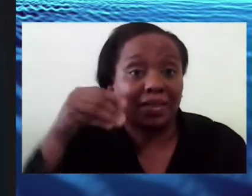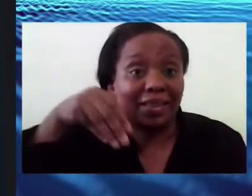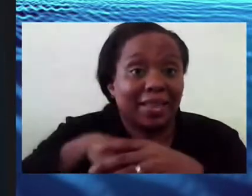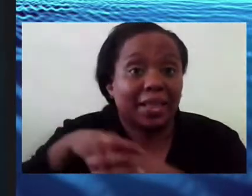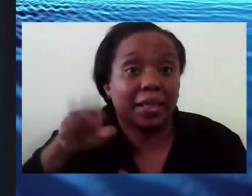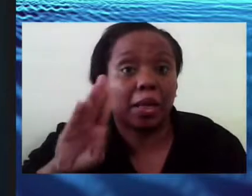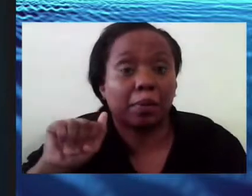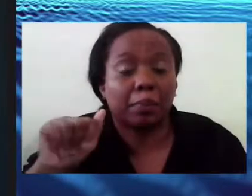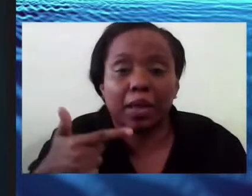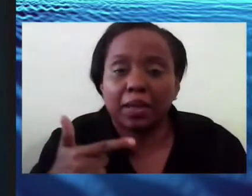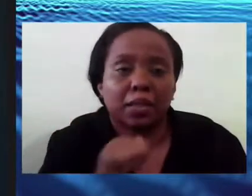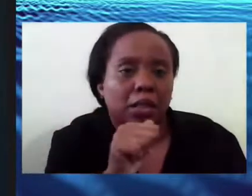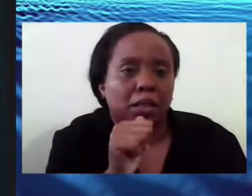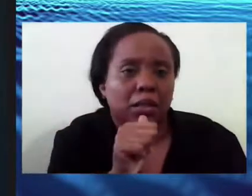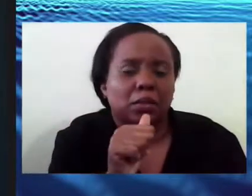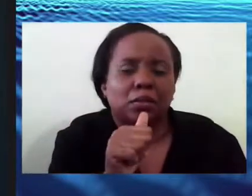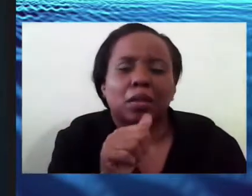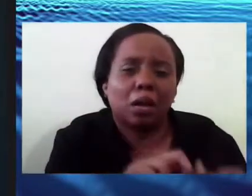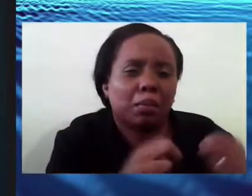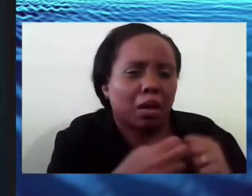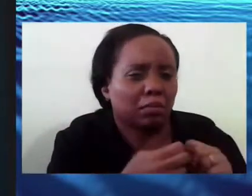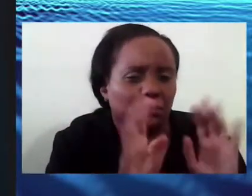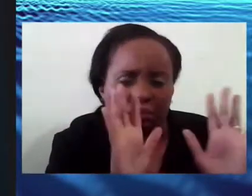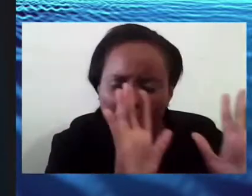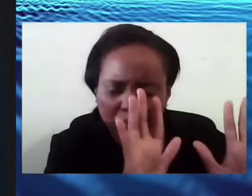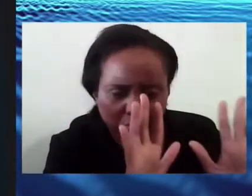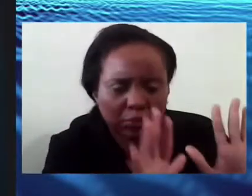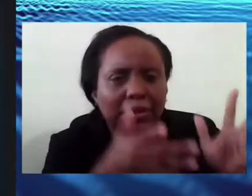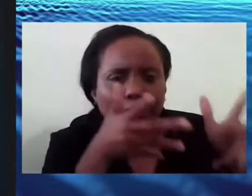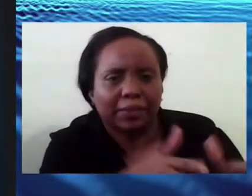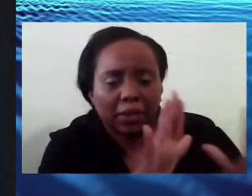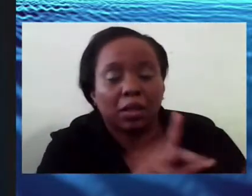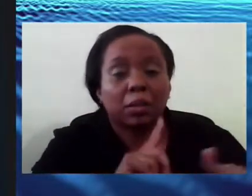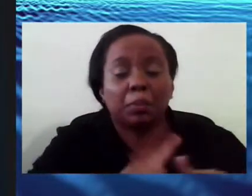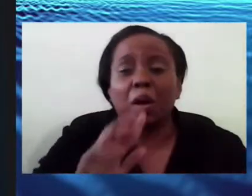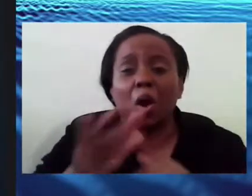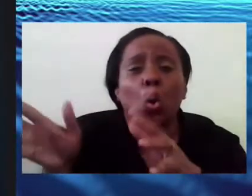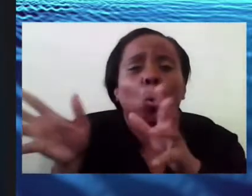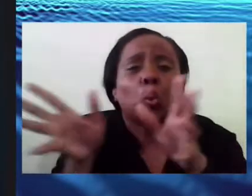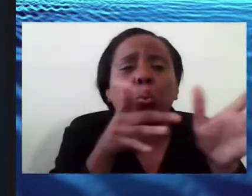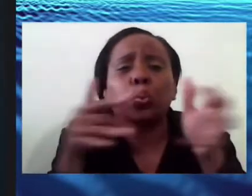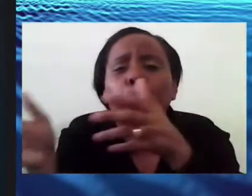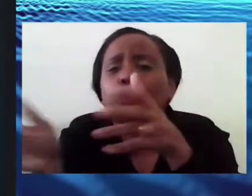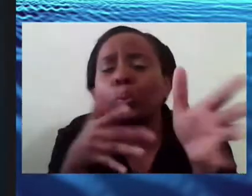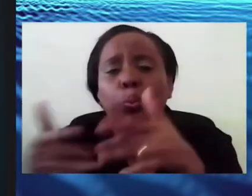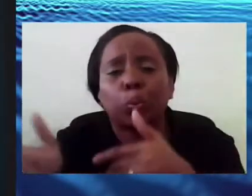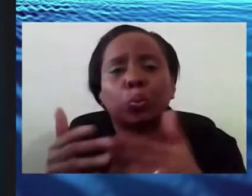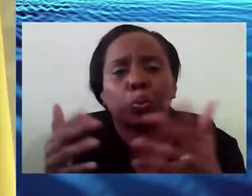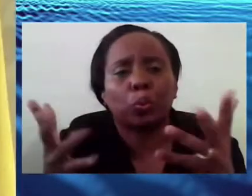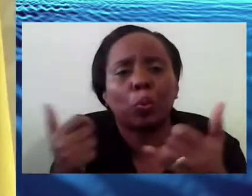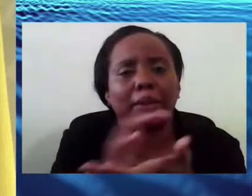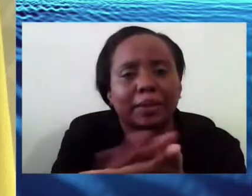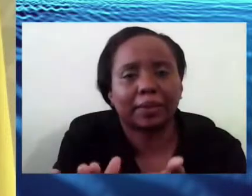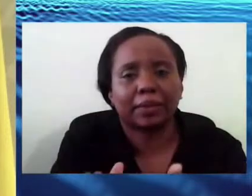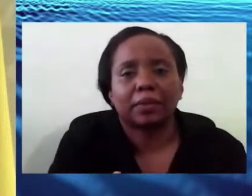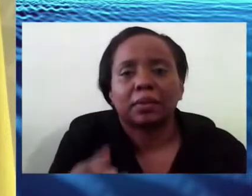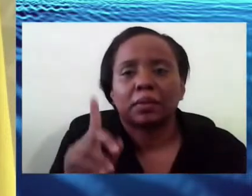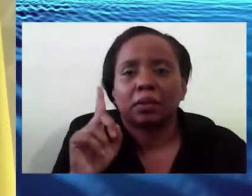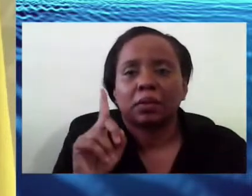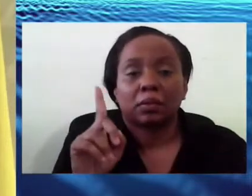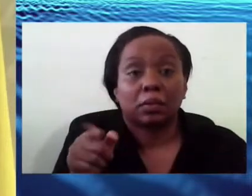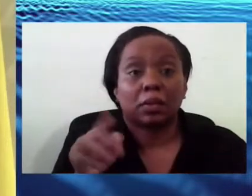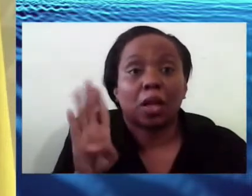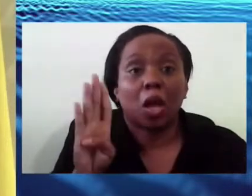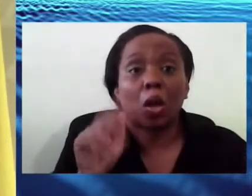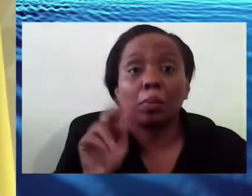is not the priority for us. The priority is to get the loose ash off the road and out of the air. Barry, you had a